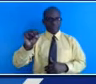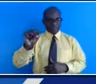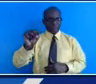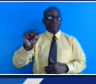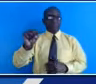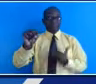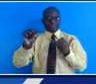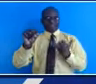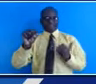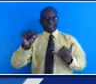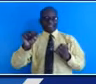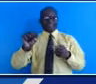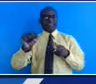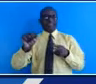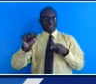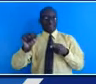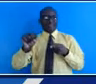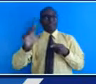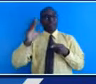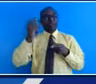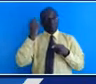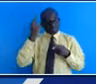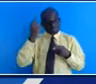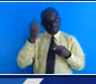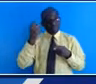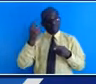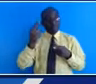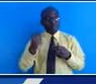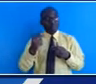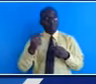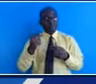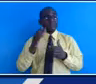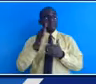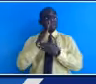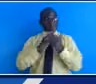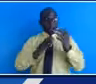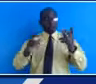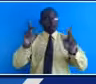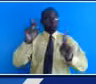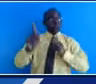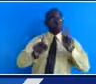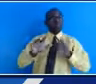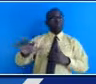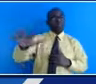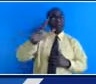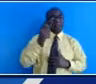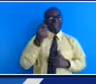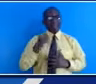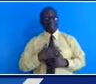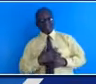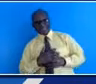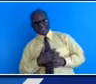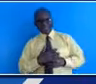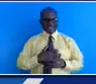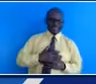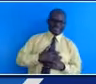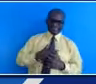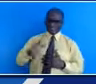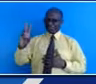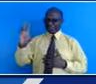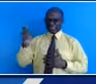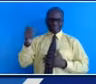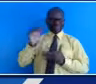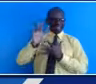Croton Falls, which is a very nice part of the county. But Croton Falls is nowhere near Croton-on-Hudson. Just like Mamaroneck Village is not